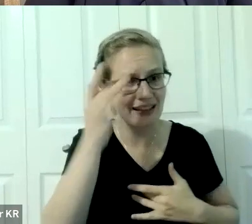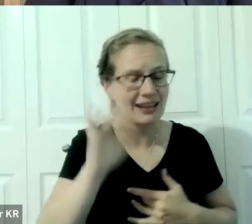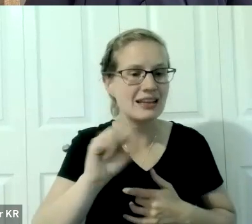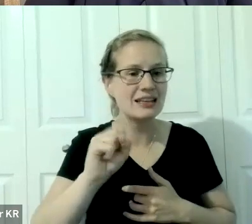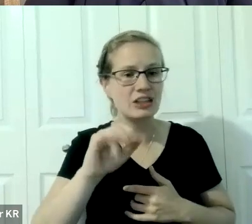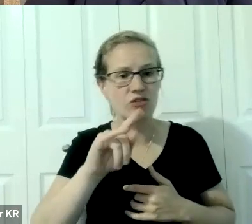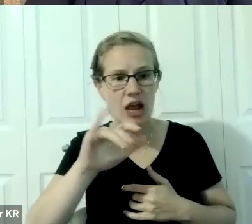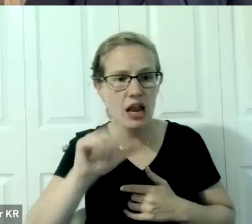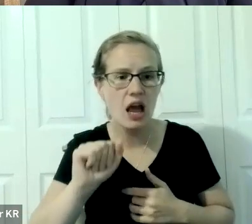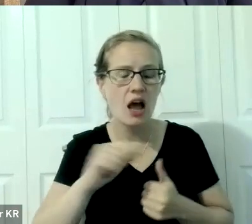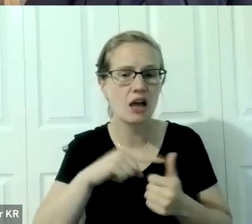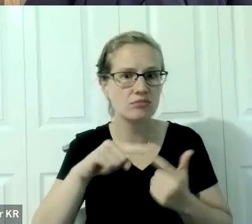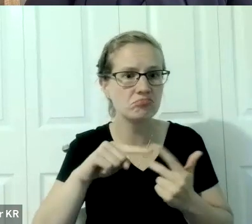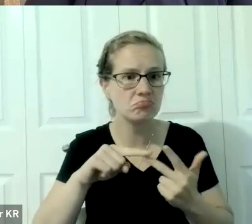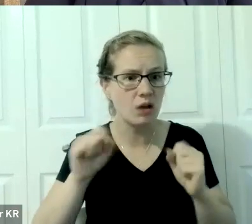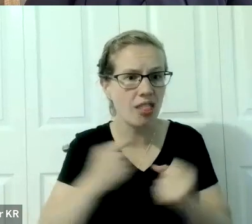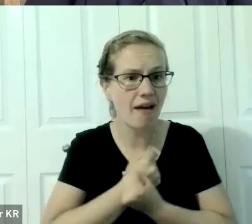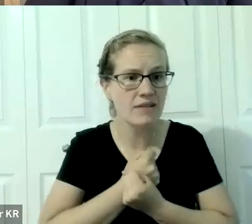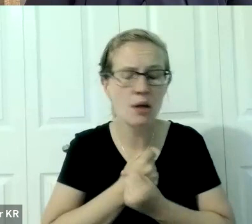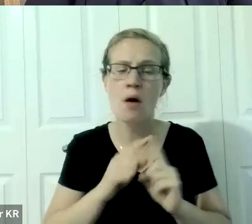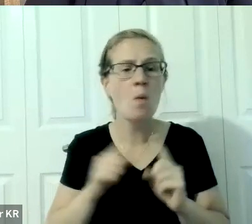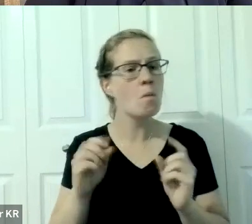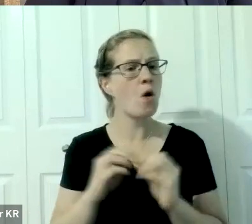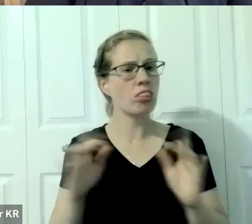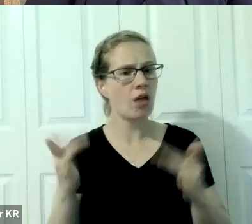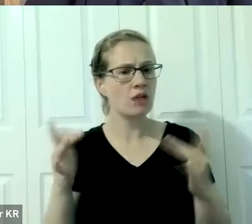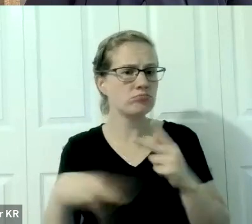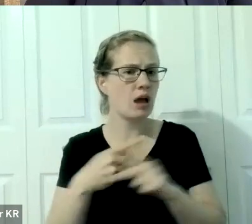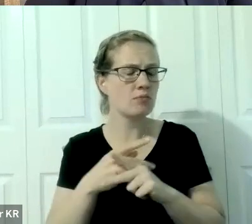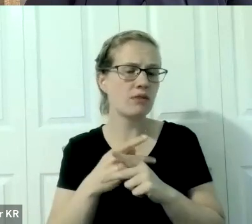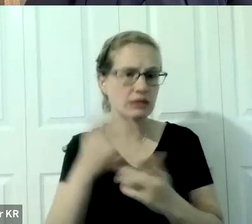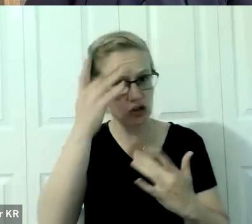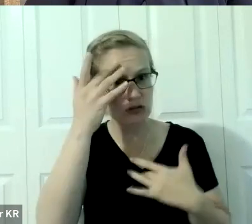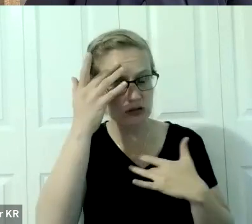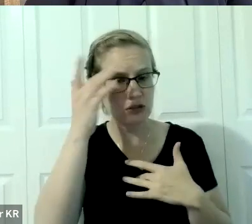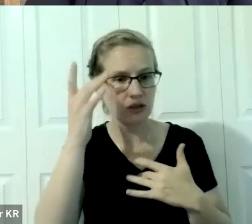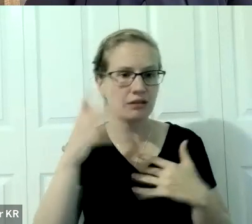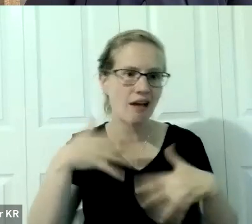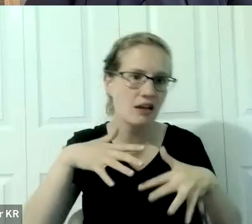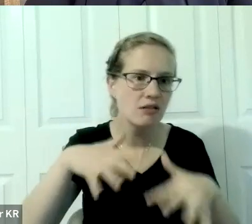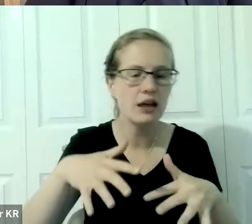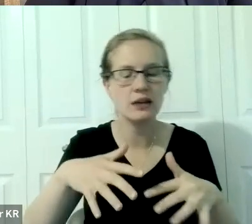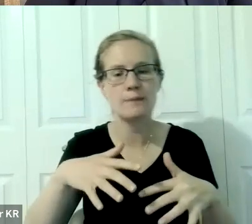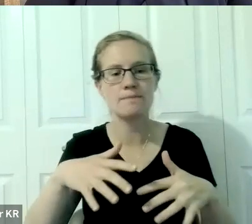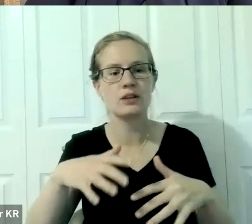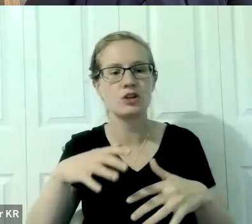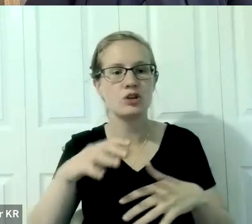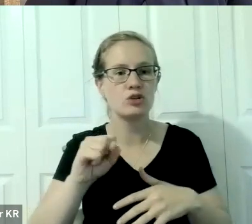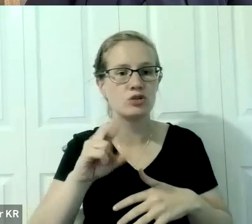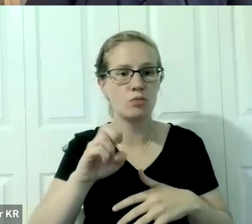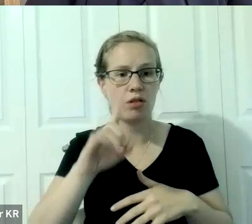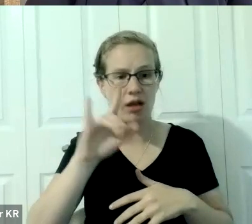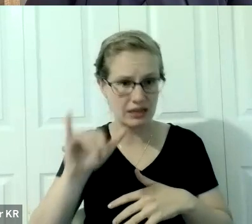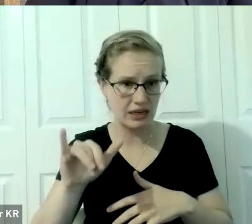schizophrenia and other things like that. But even milder forms of these illnesses, the anxieties, scrupulosity, which